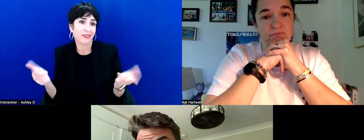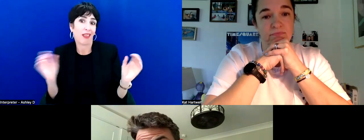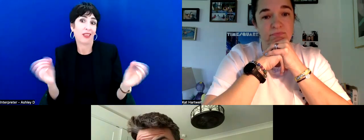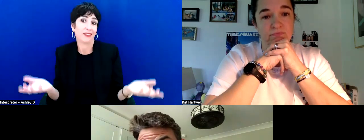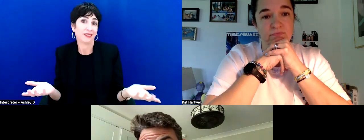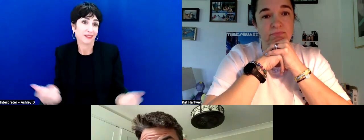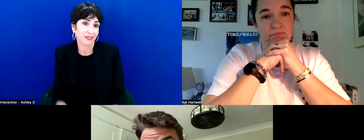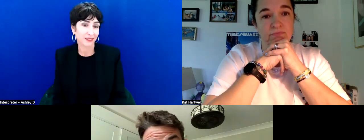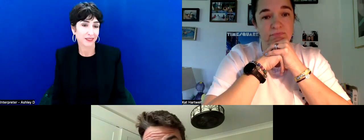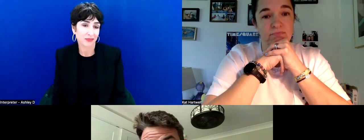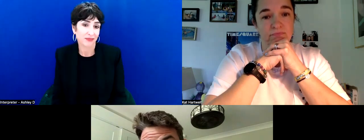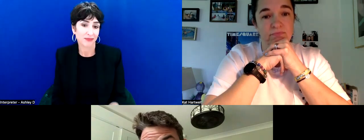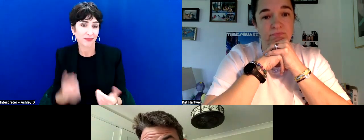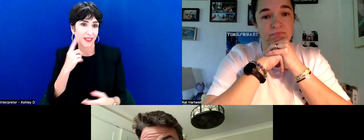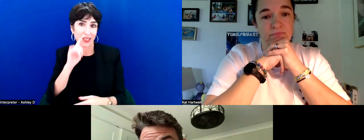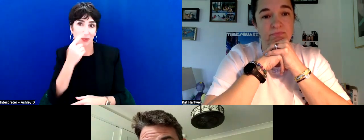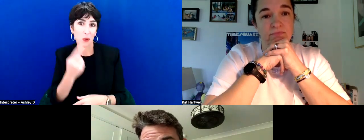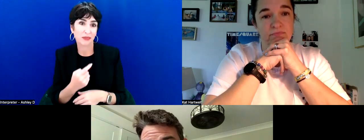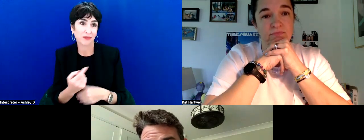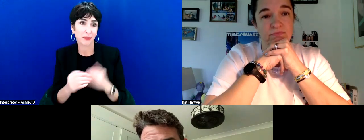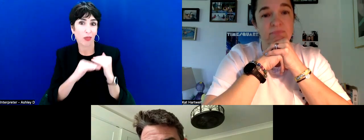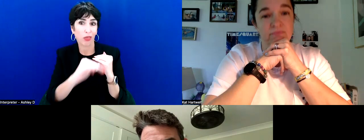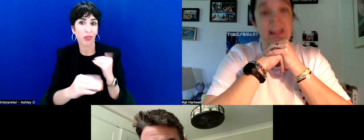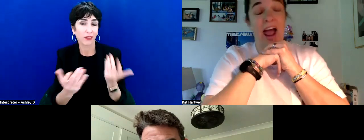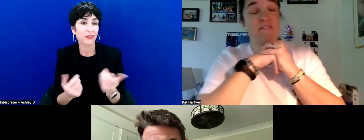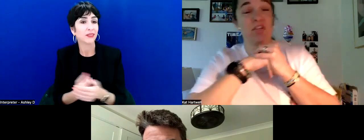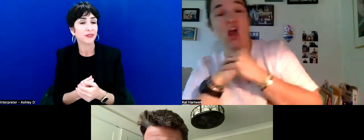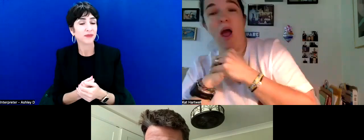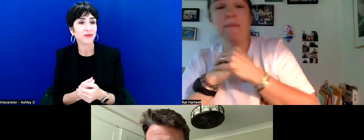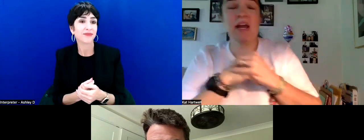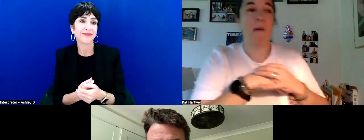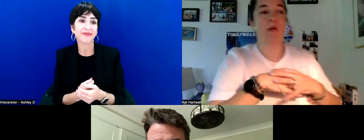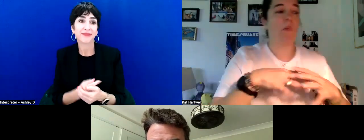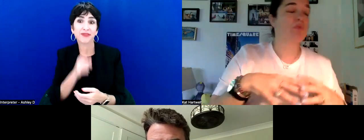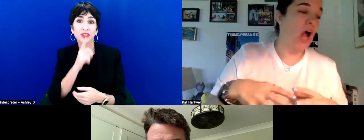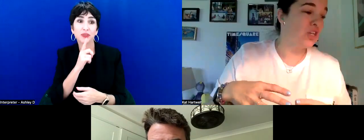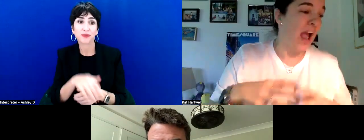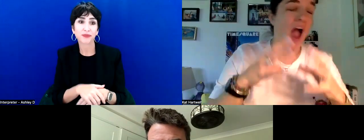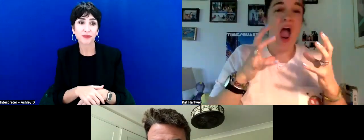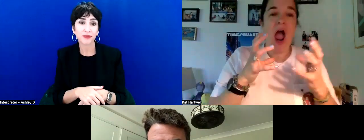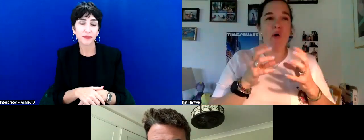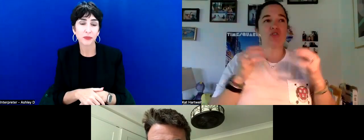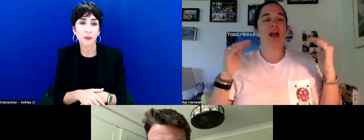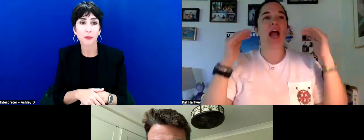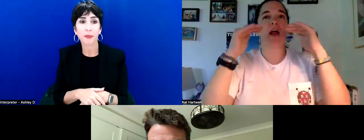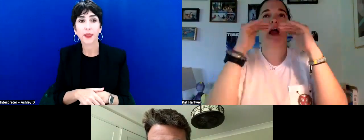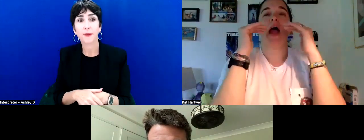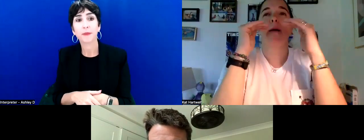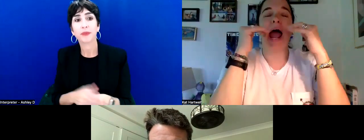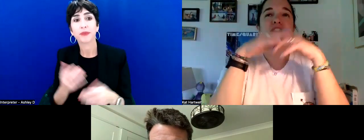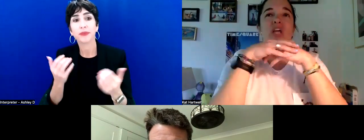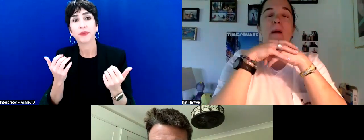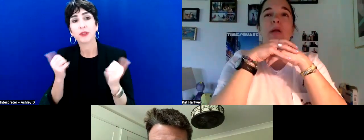as far as I can tell. And that sounds boring to me. Yeah, but I mean, I was watching, like, I was trying to,